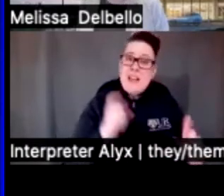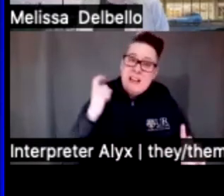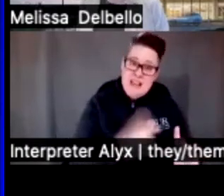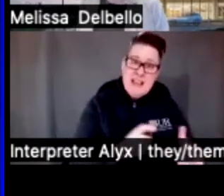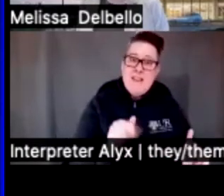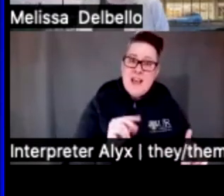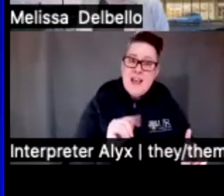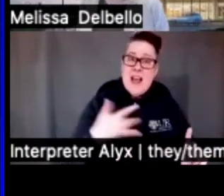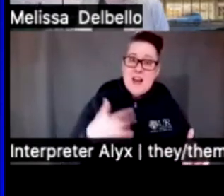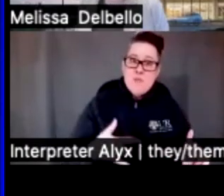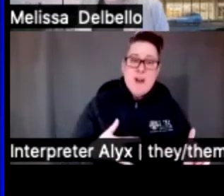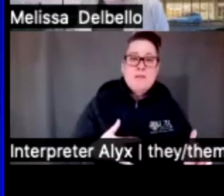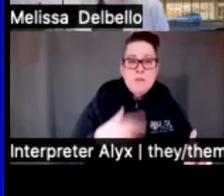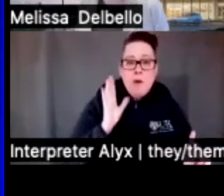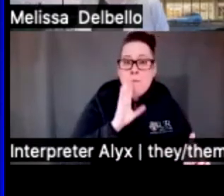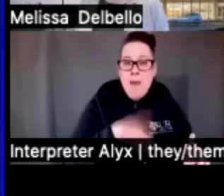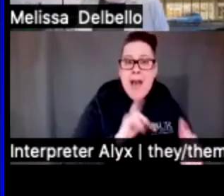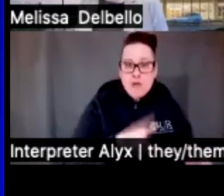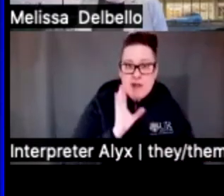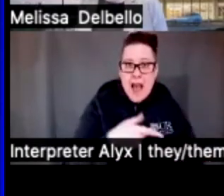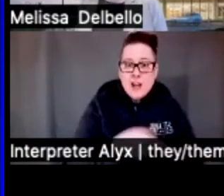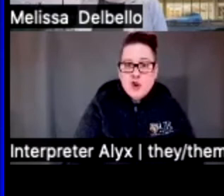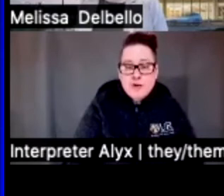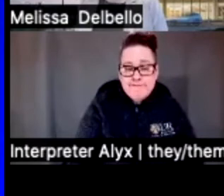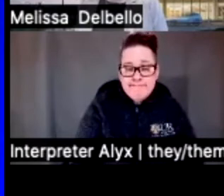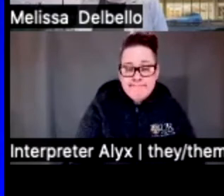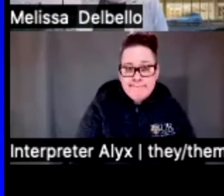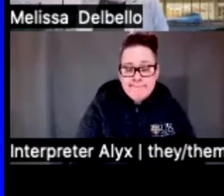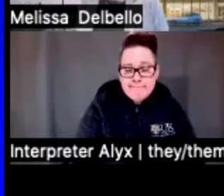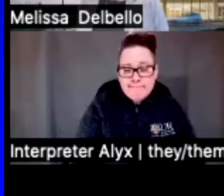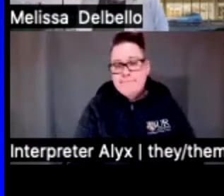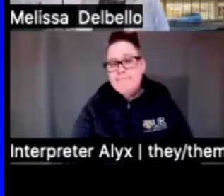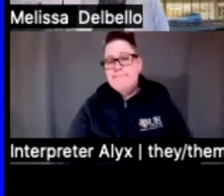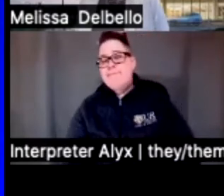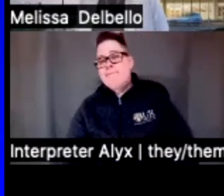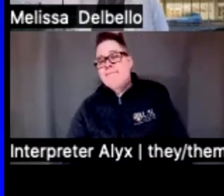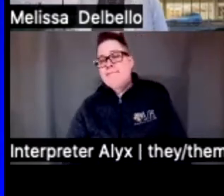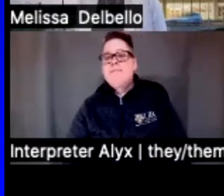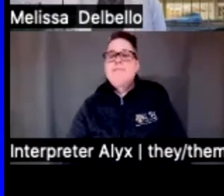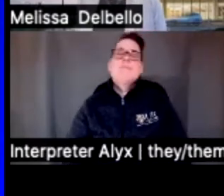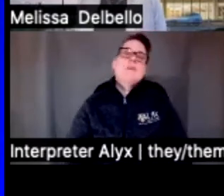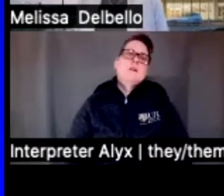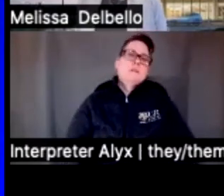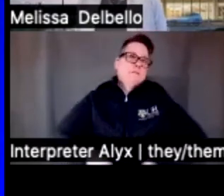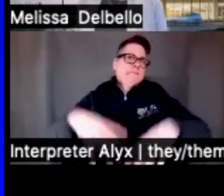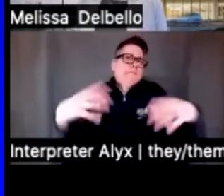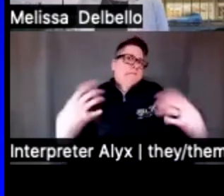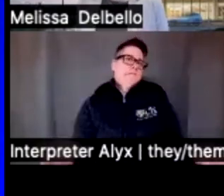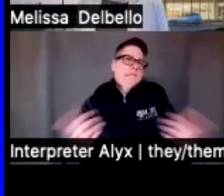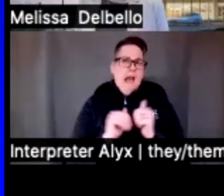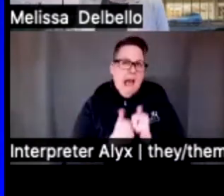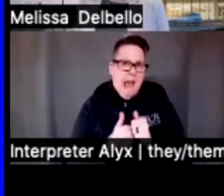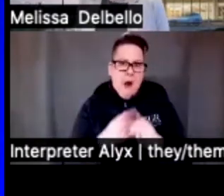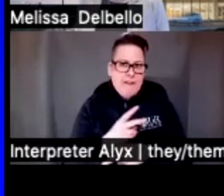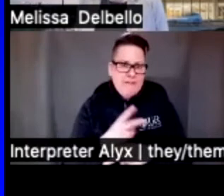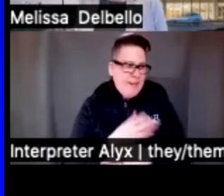antidepressant will have a bad reaction to that antidepressant. So how do we figure out who these people are